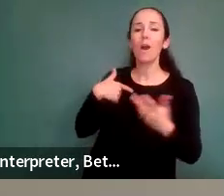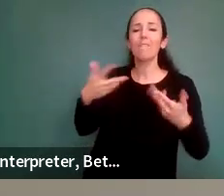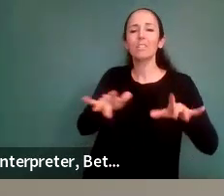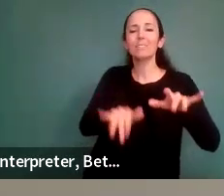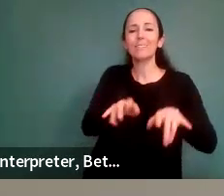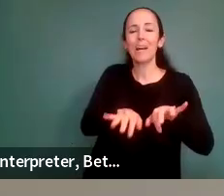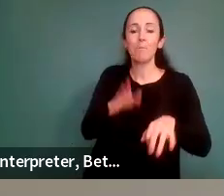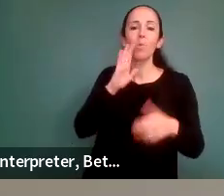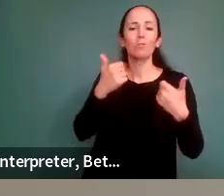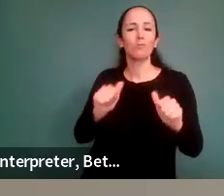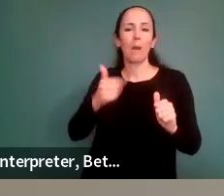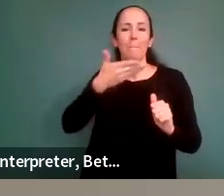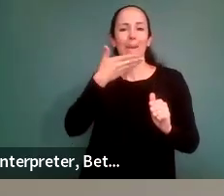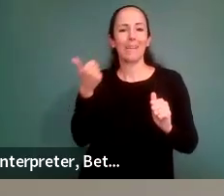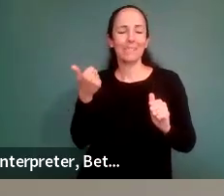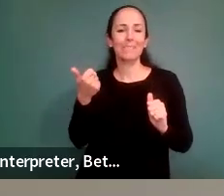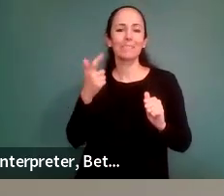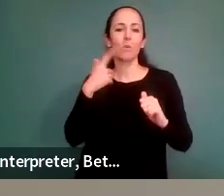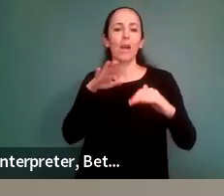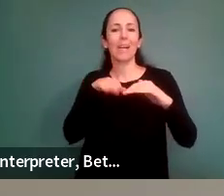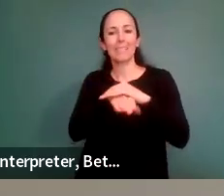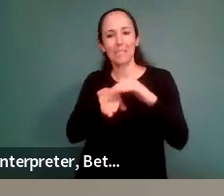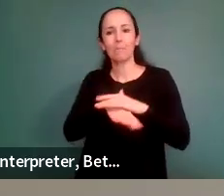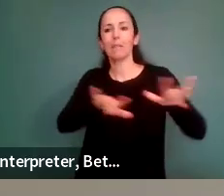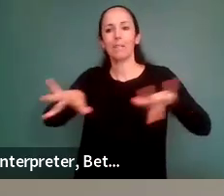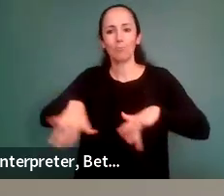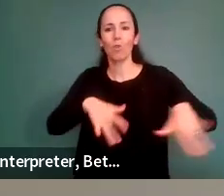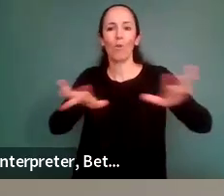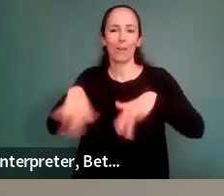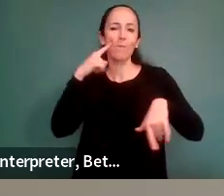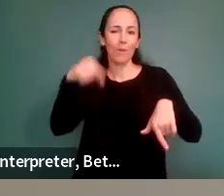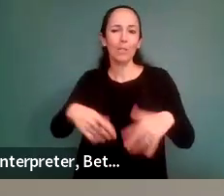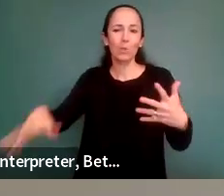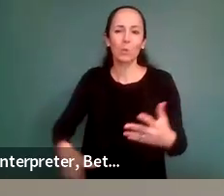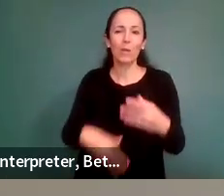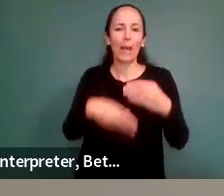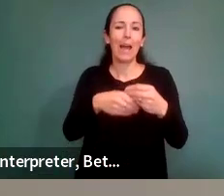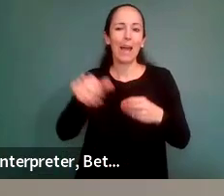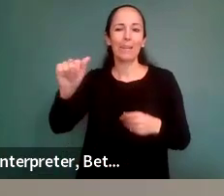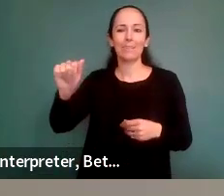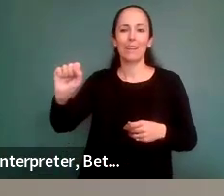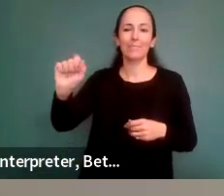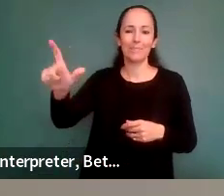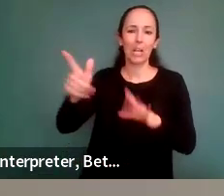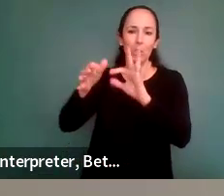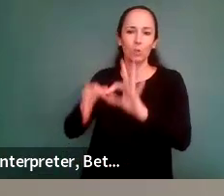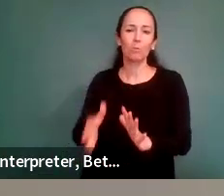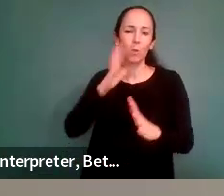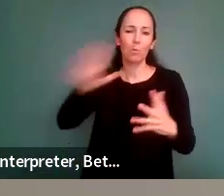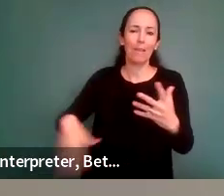to do our best to get a accessible recording of this to add the ASL.